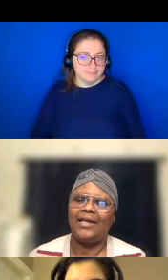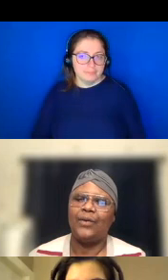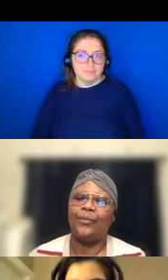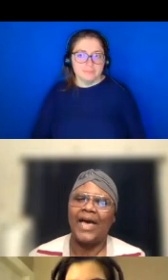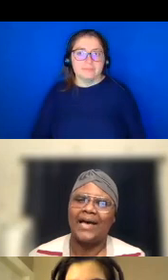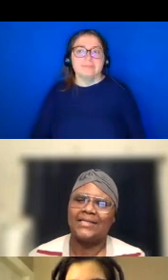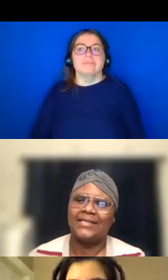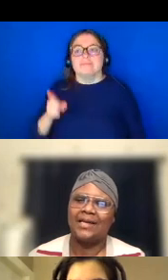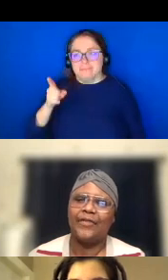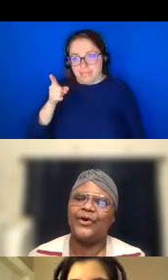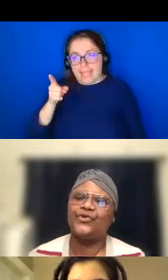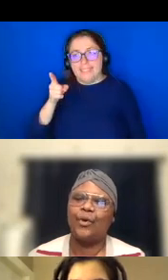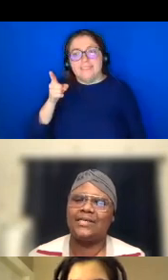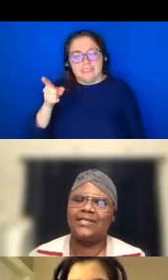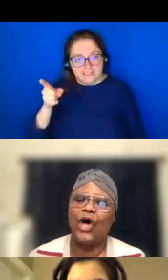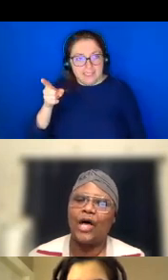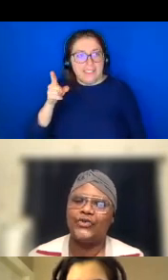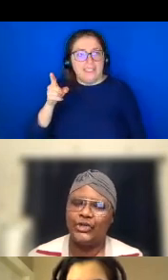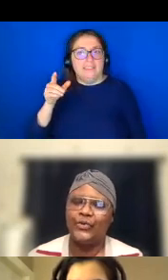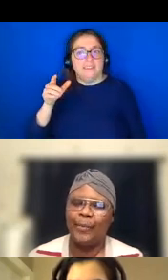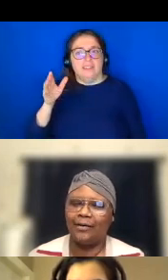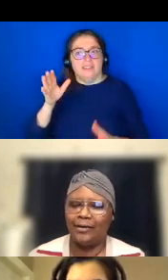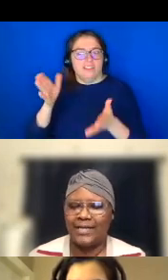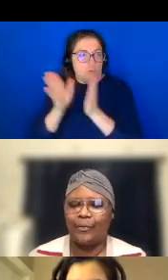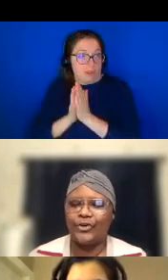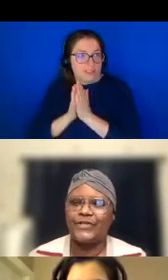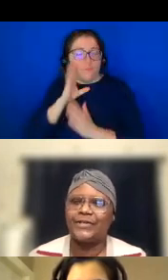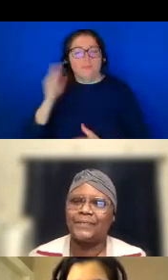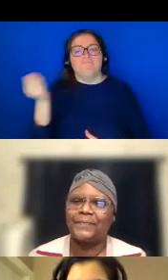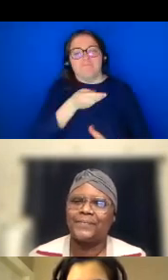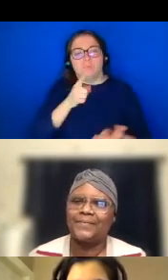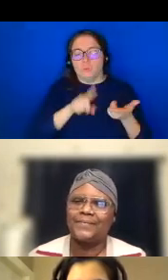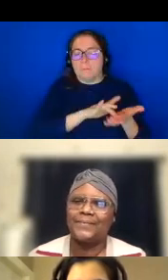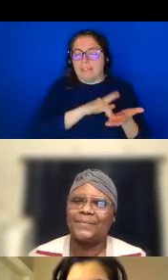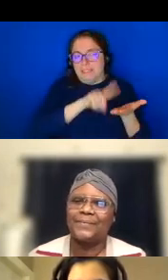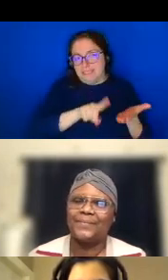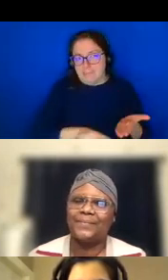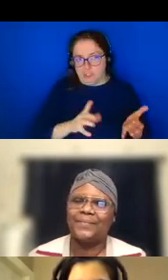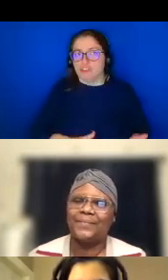and he will pass those requests on to the medical examiners.